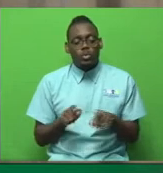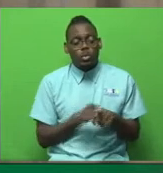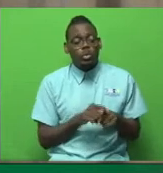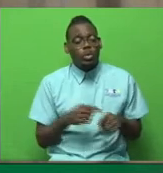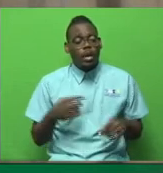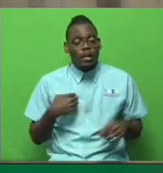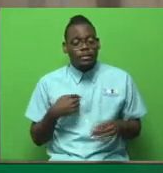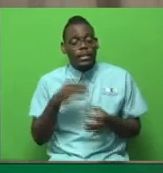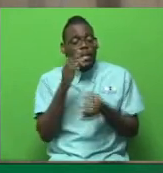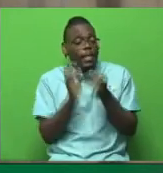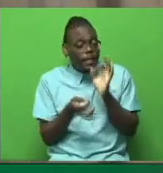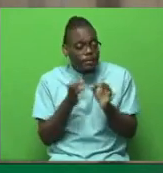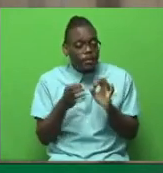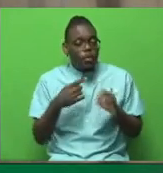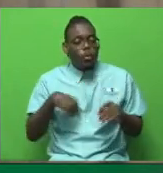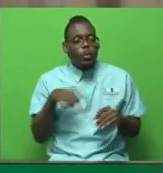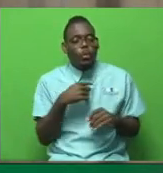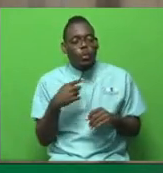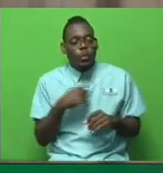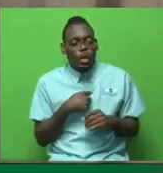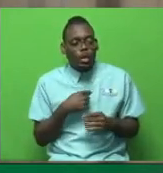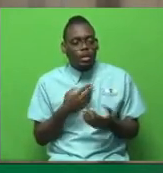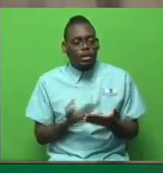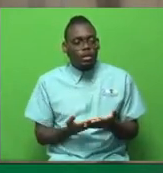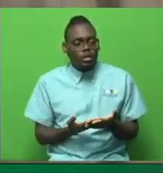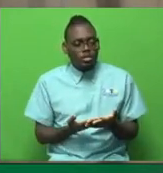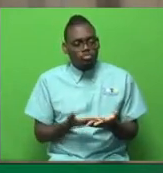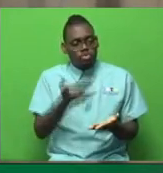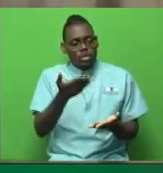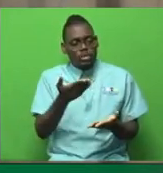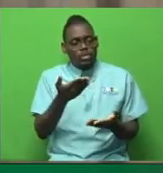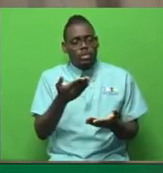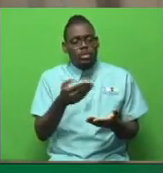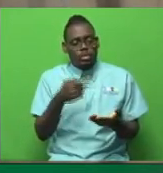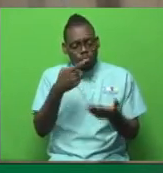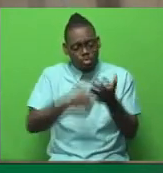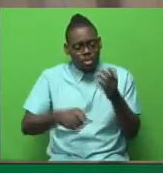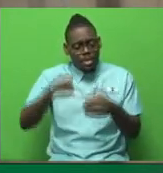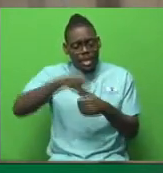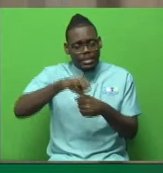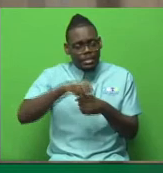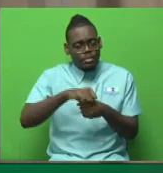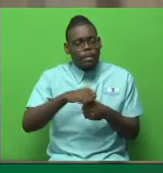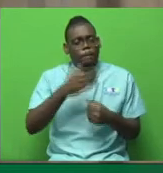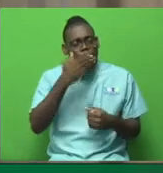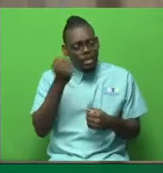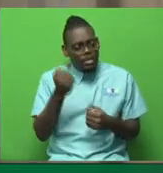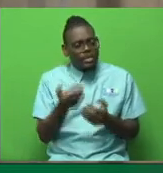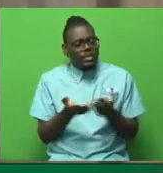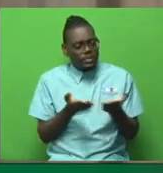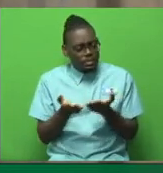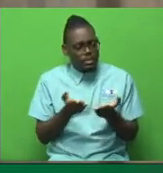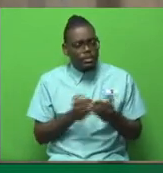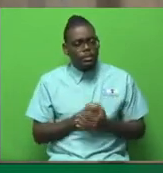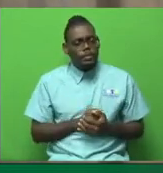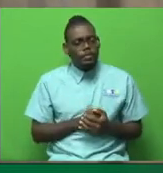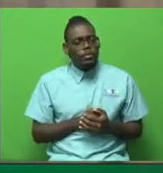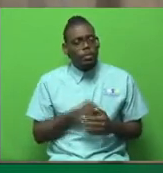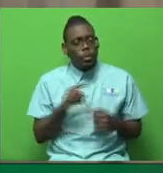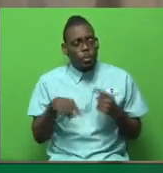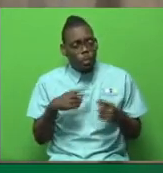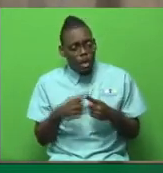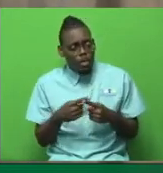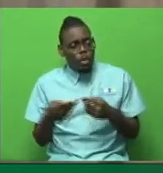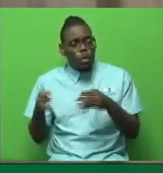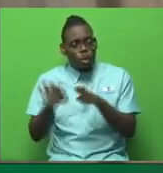that with Petra Trend we heard in 2018 that once you shut down Petra trade roads would be better educational better